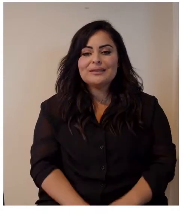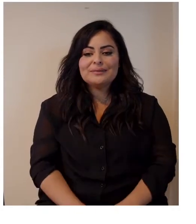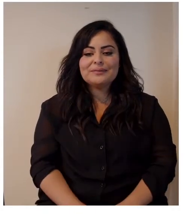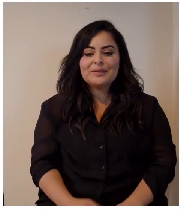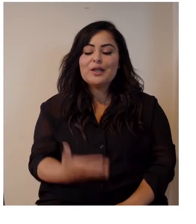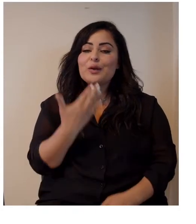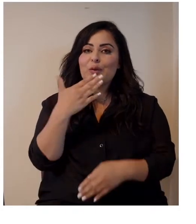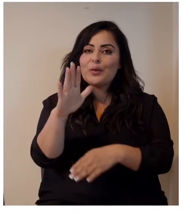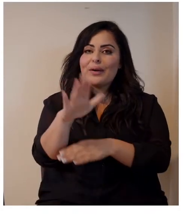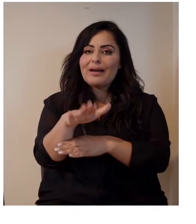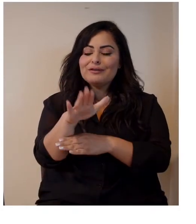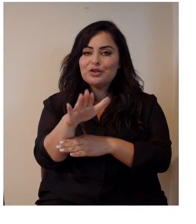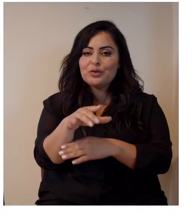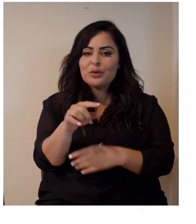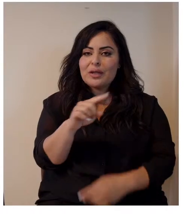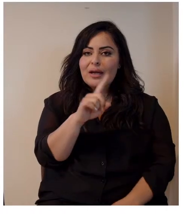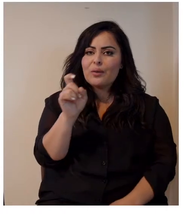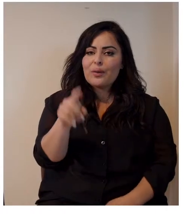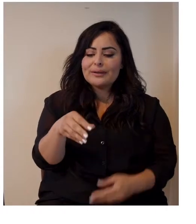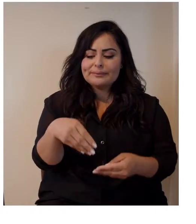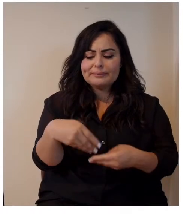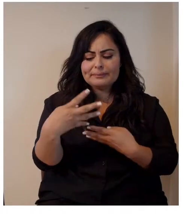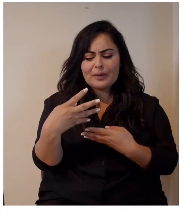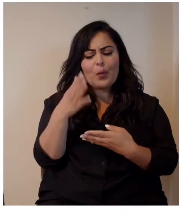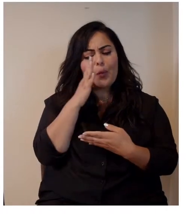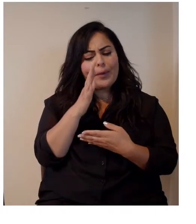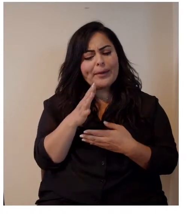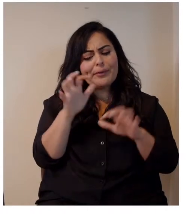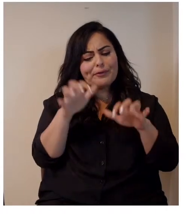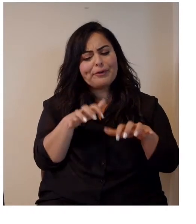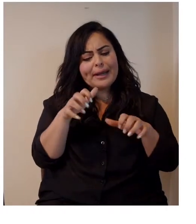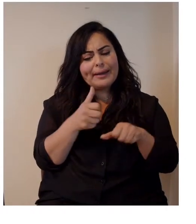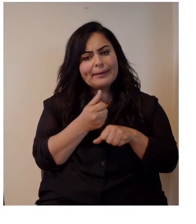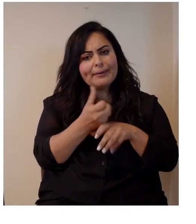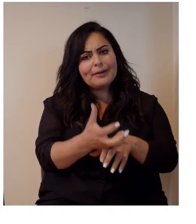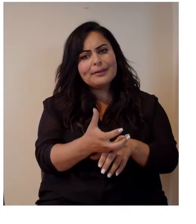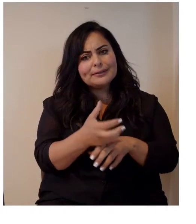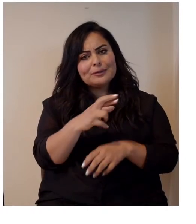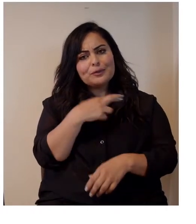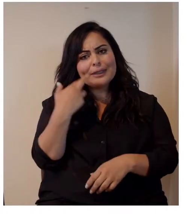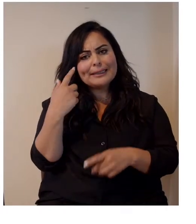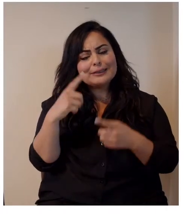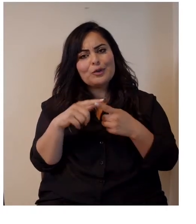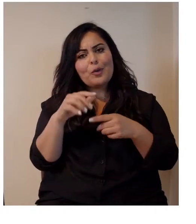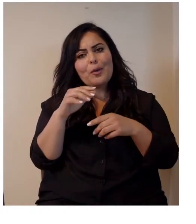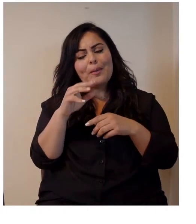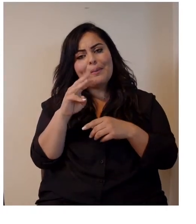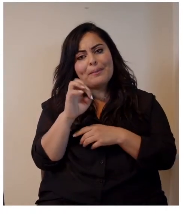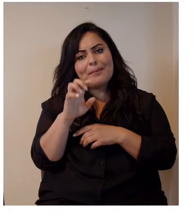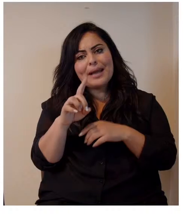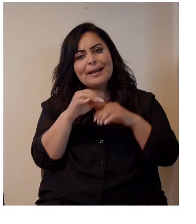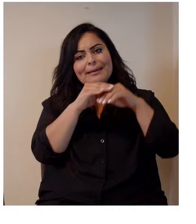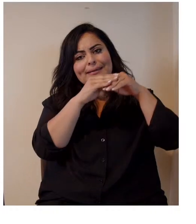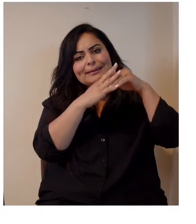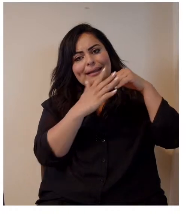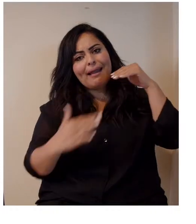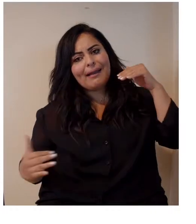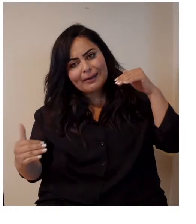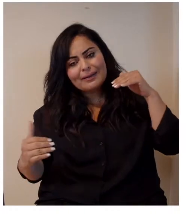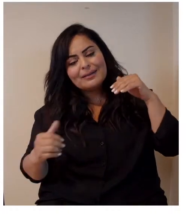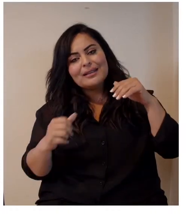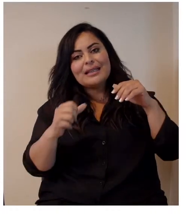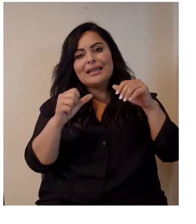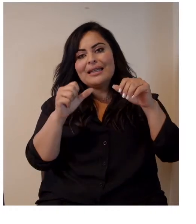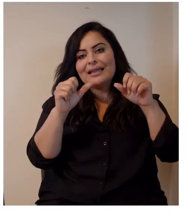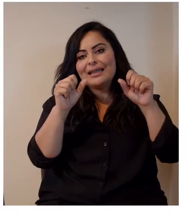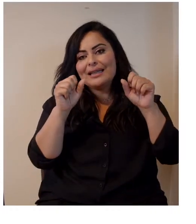Good afternoon. The question I have is, will rain create a risk for mudslides in the fire zone? And the answer to that is pretty simple,